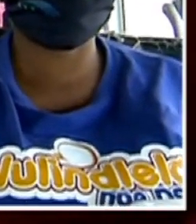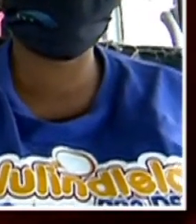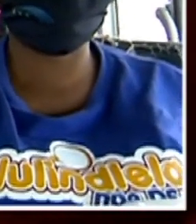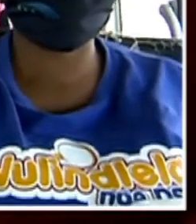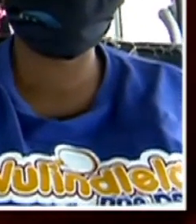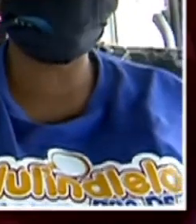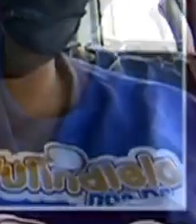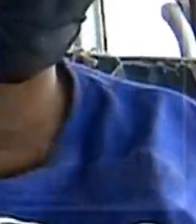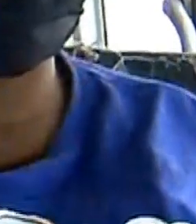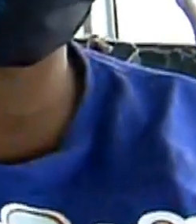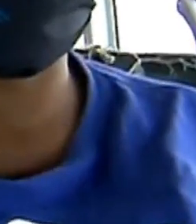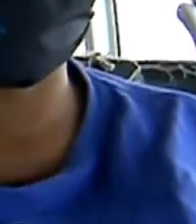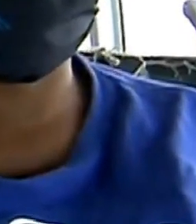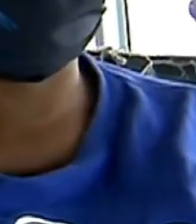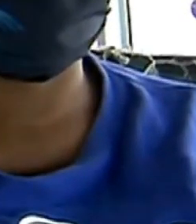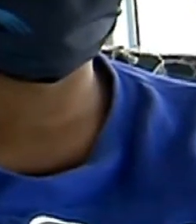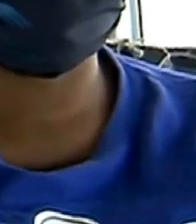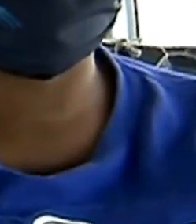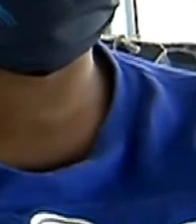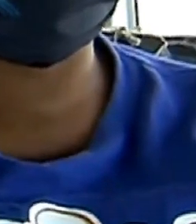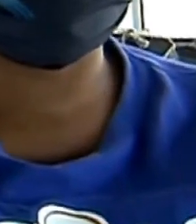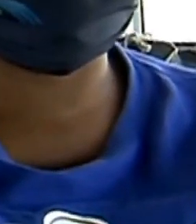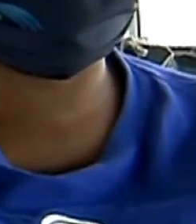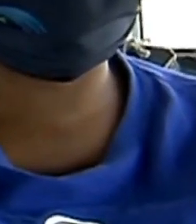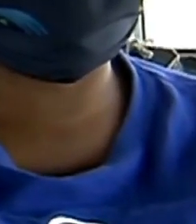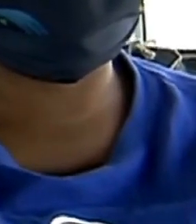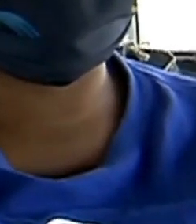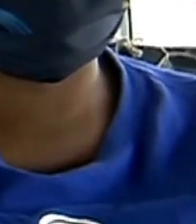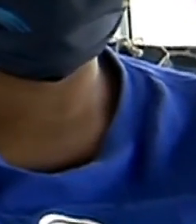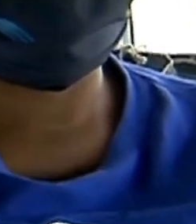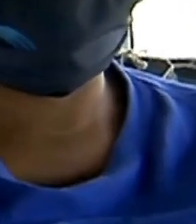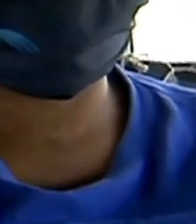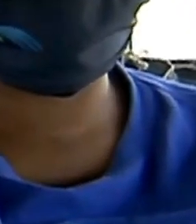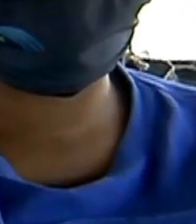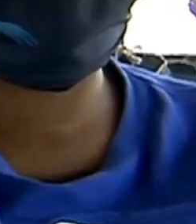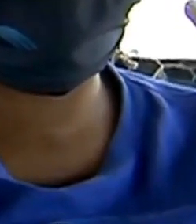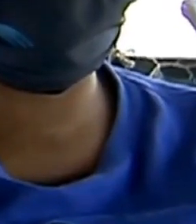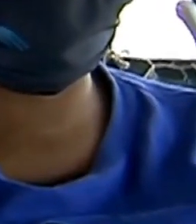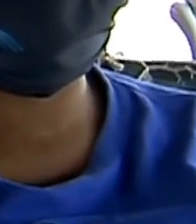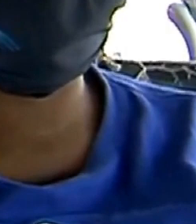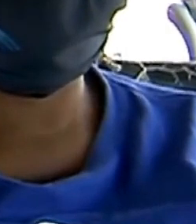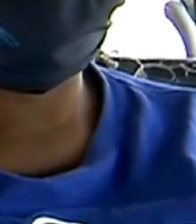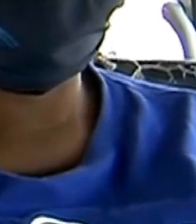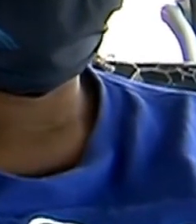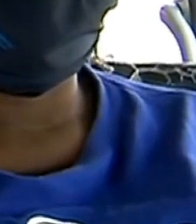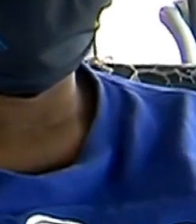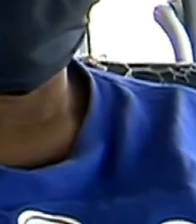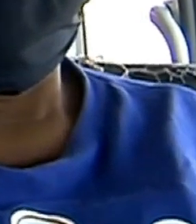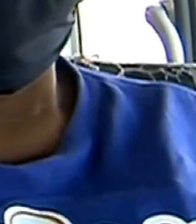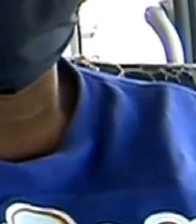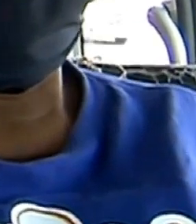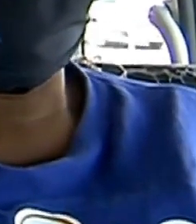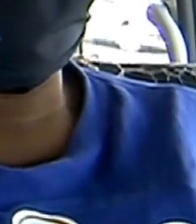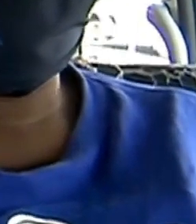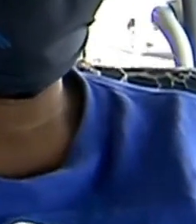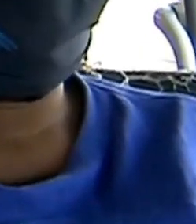Well, Blaine, thank you very much once again. We're broadcasting live inside this taxi, which is headed from Alexandra.